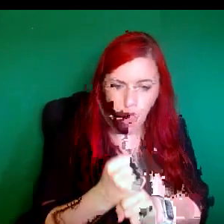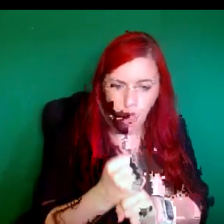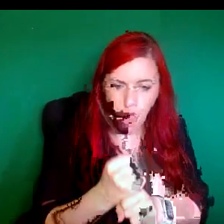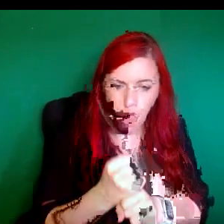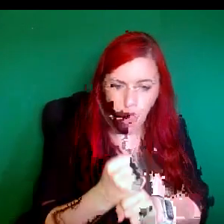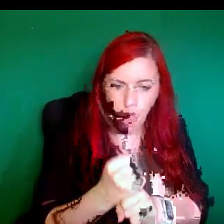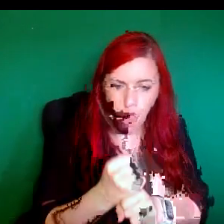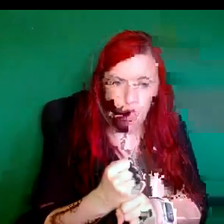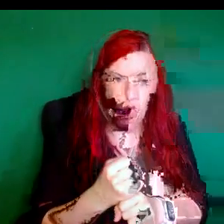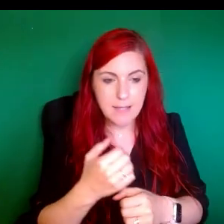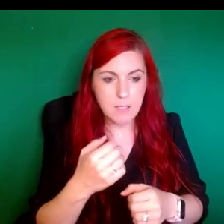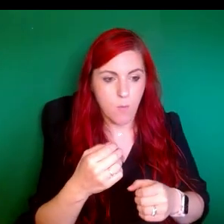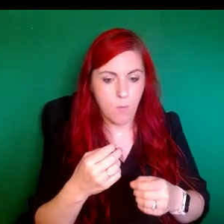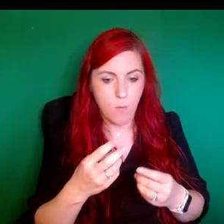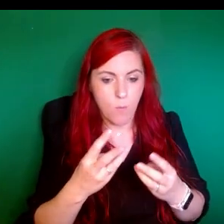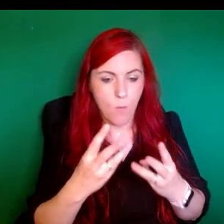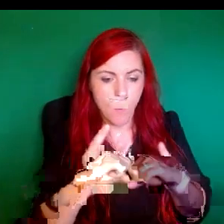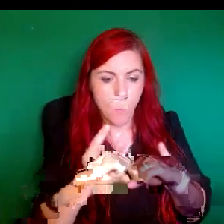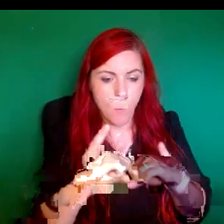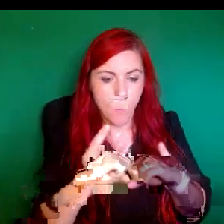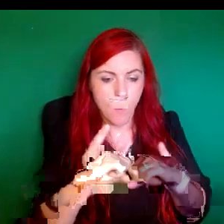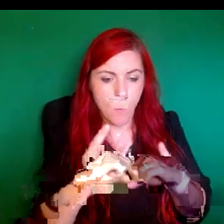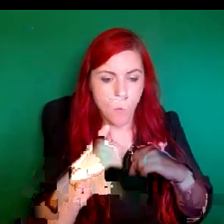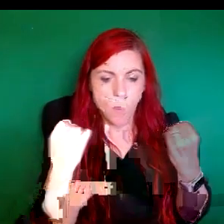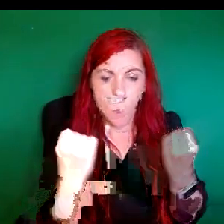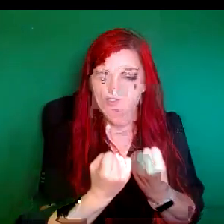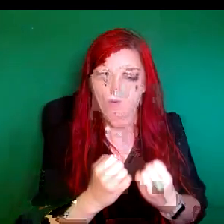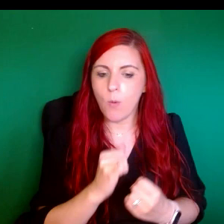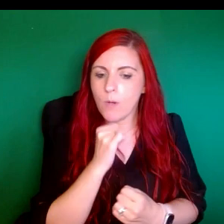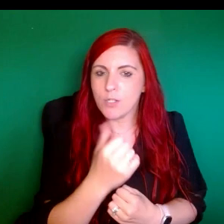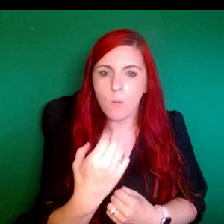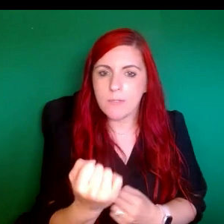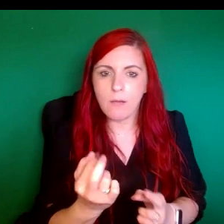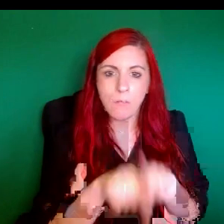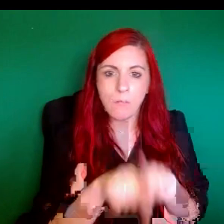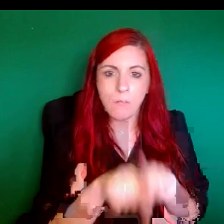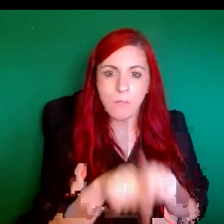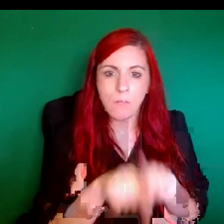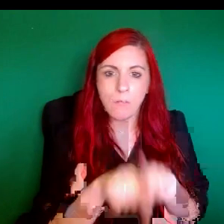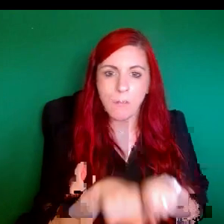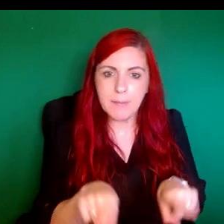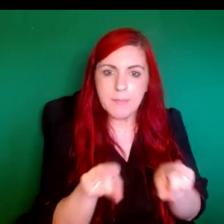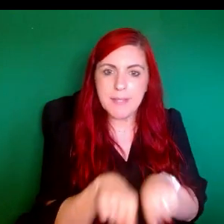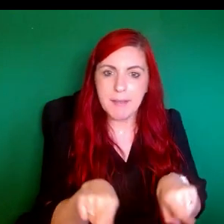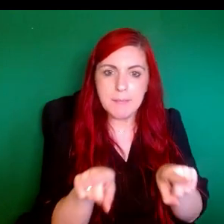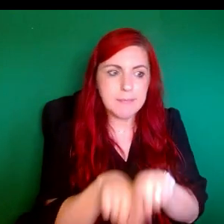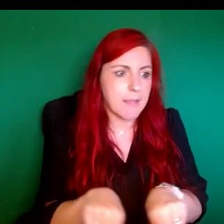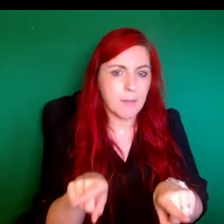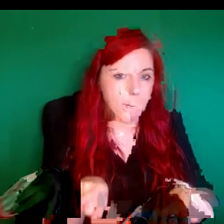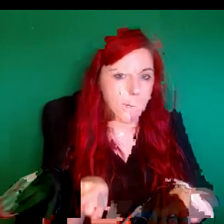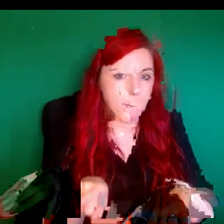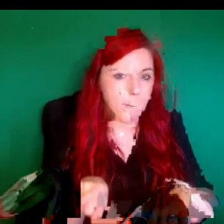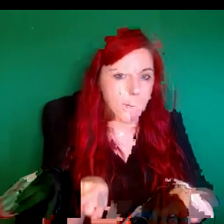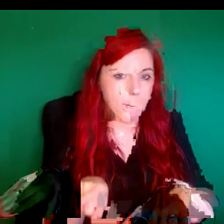I want trauma. I live in a society where we have repeated